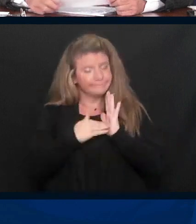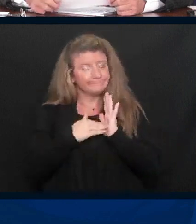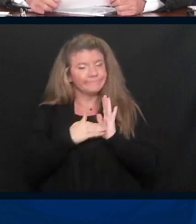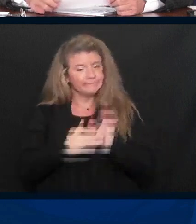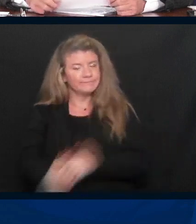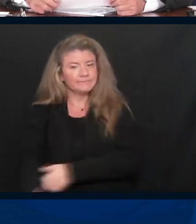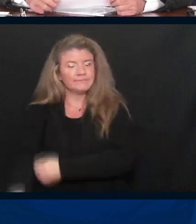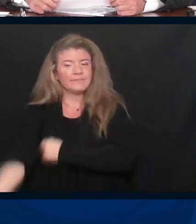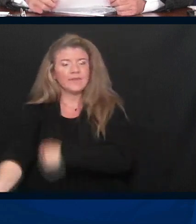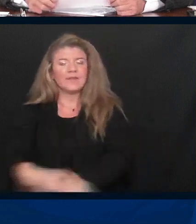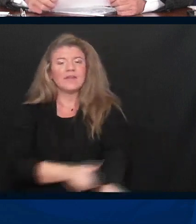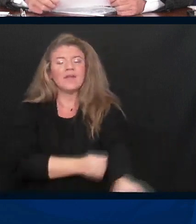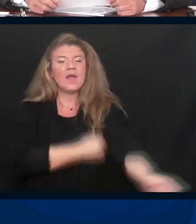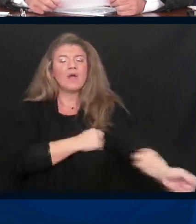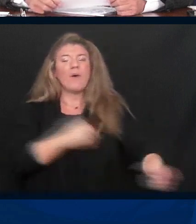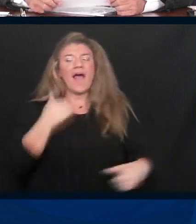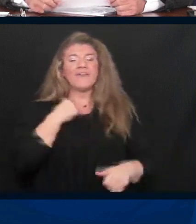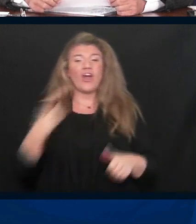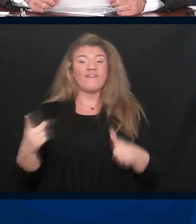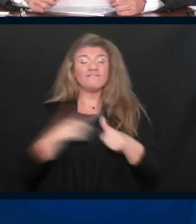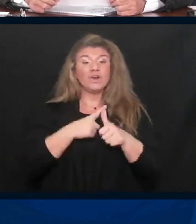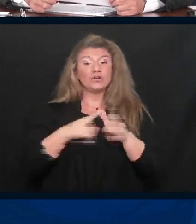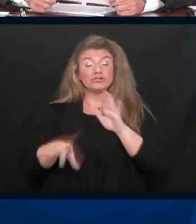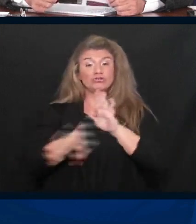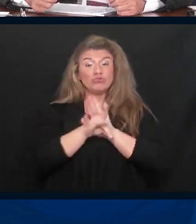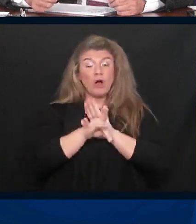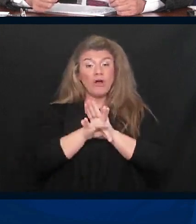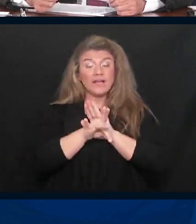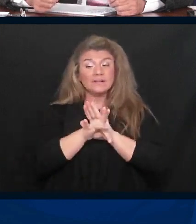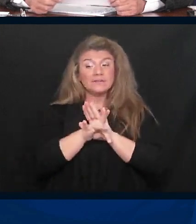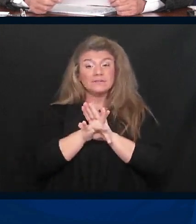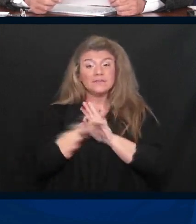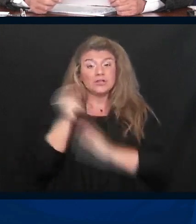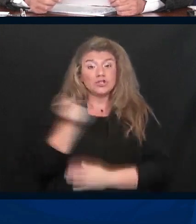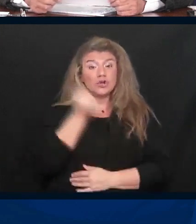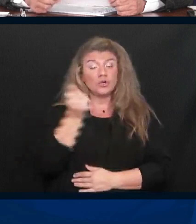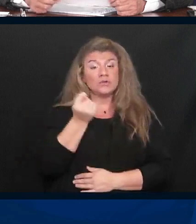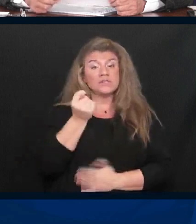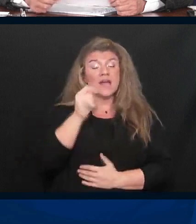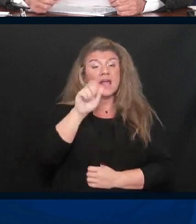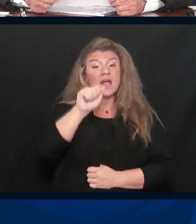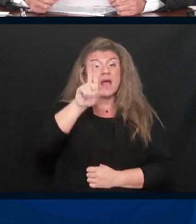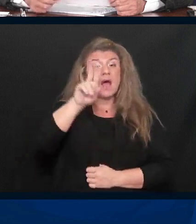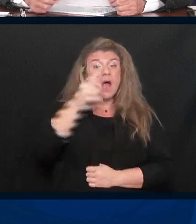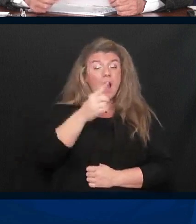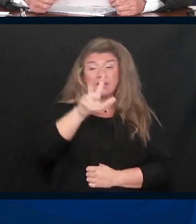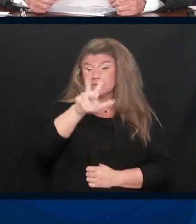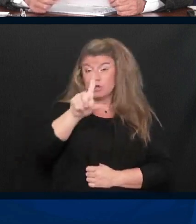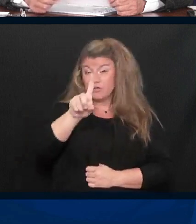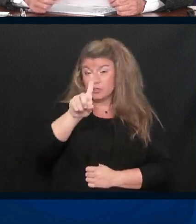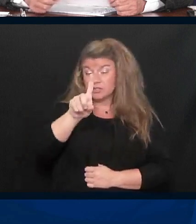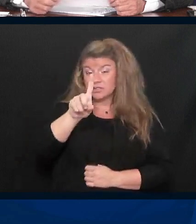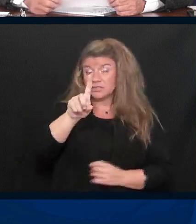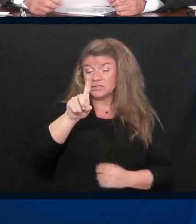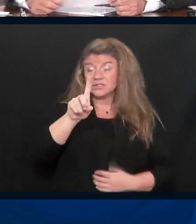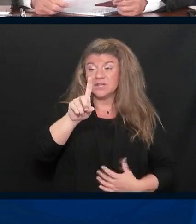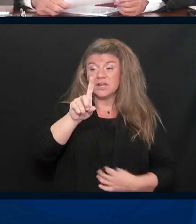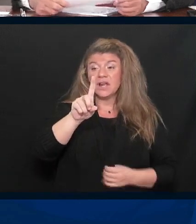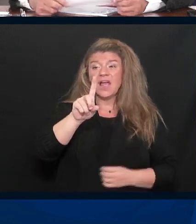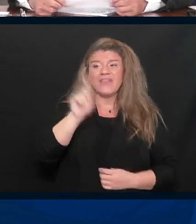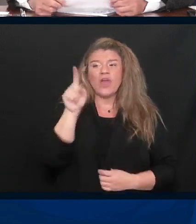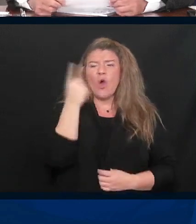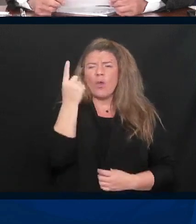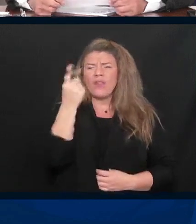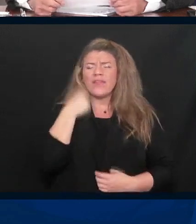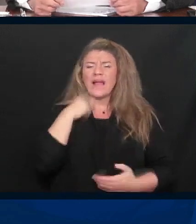so we'll be having our first drawing on Tuesday, August 31st. And the only thing I think I'm changing